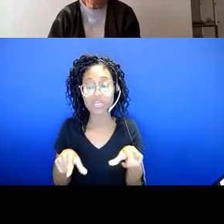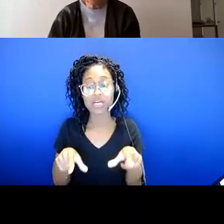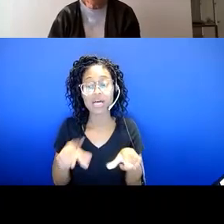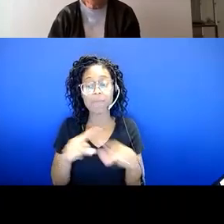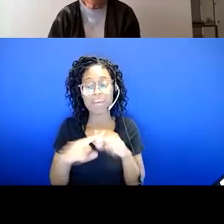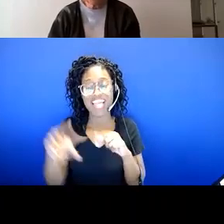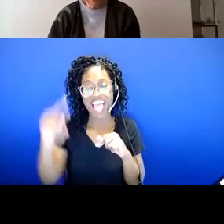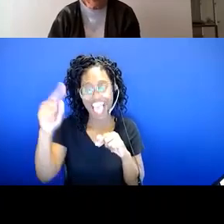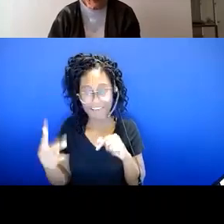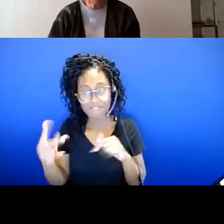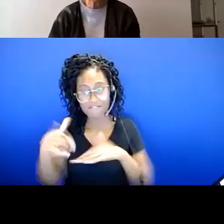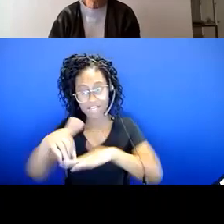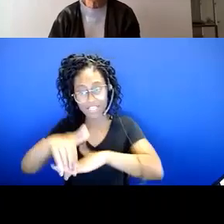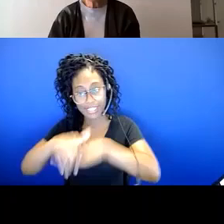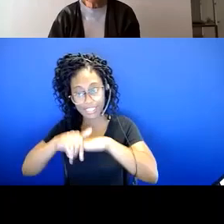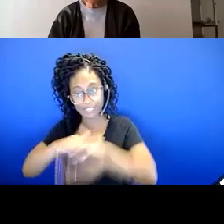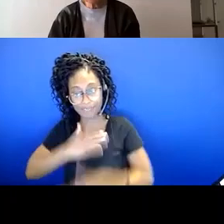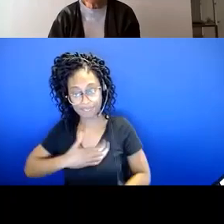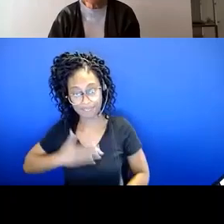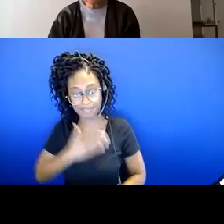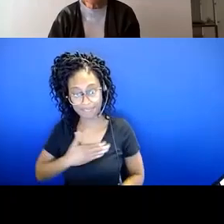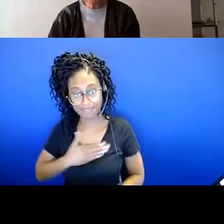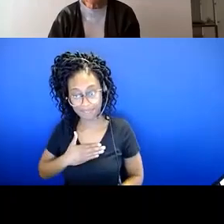it be in English.